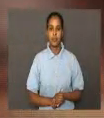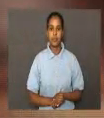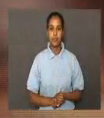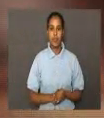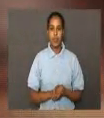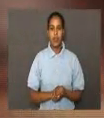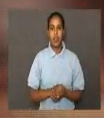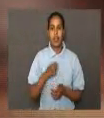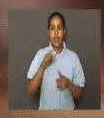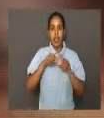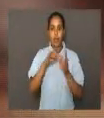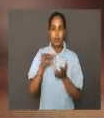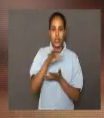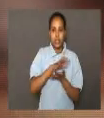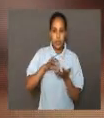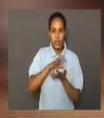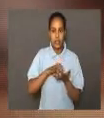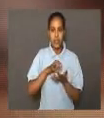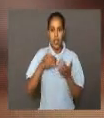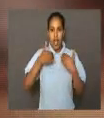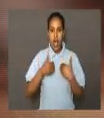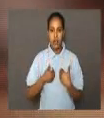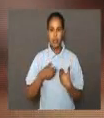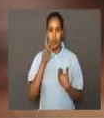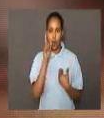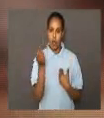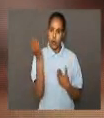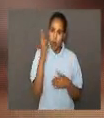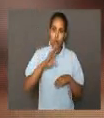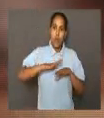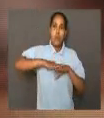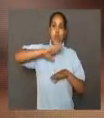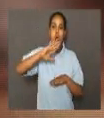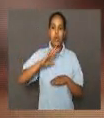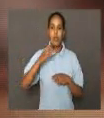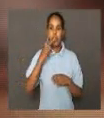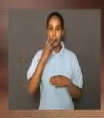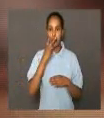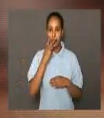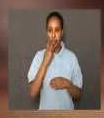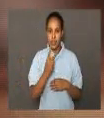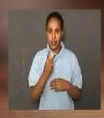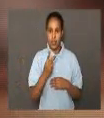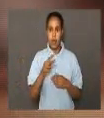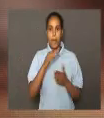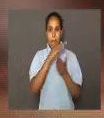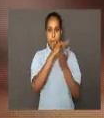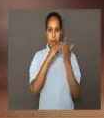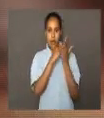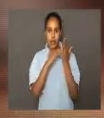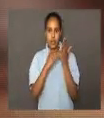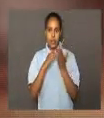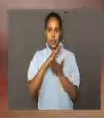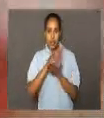A heterogeneous mixture has one or more visible boundaries between the